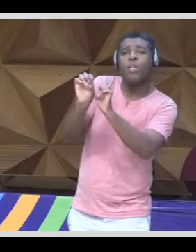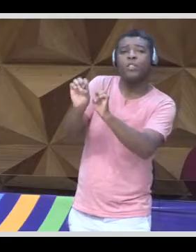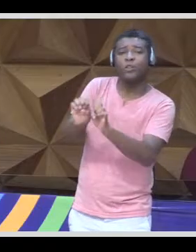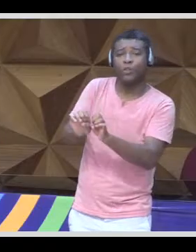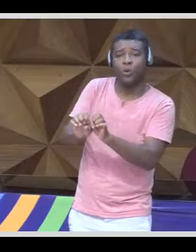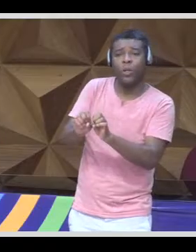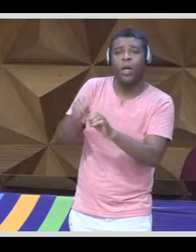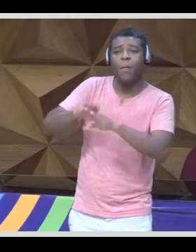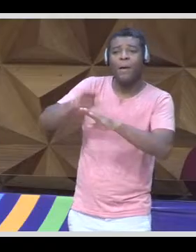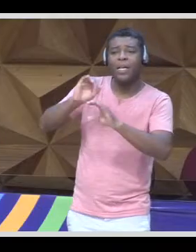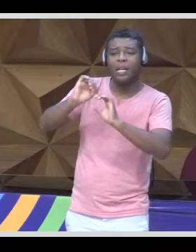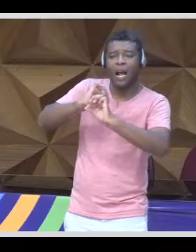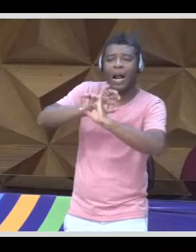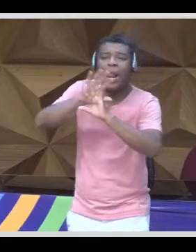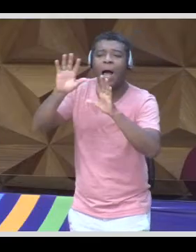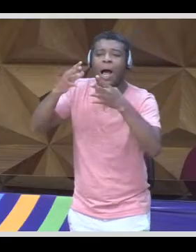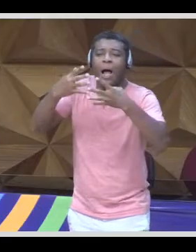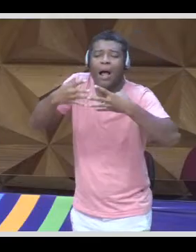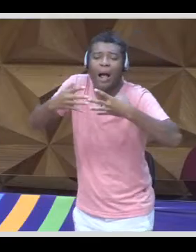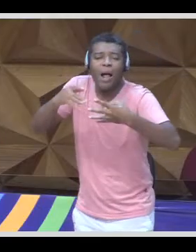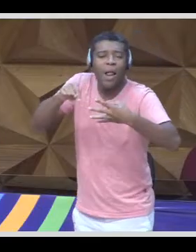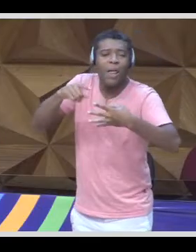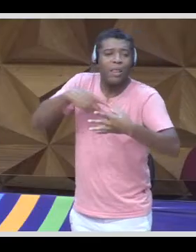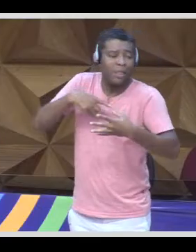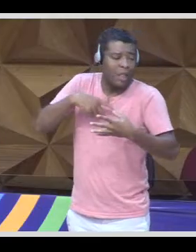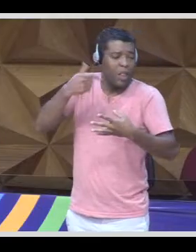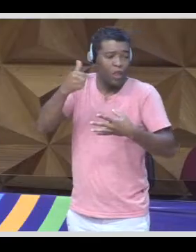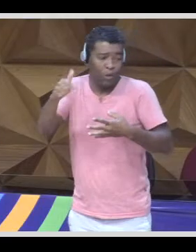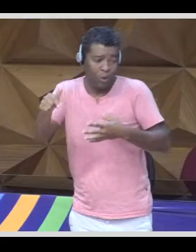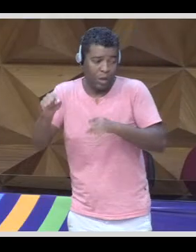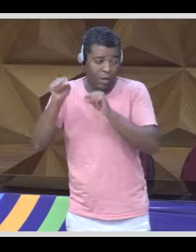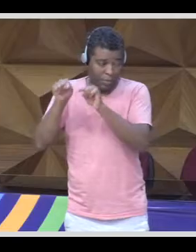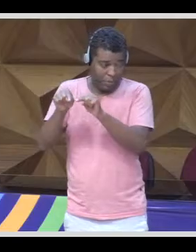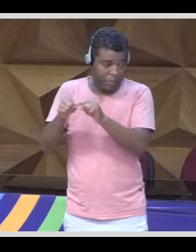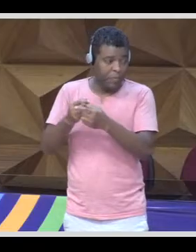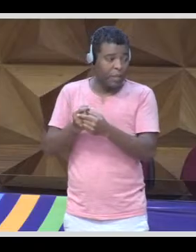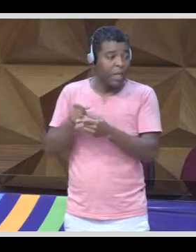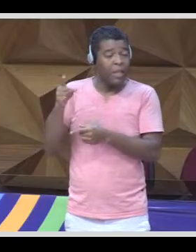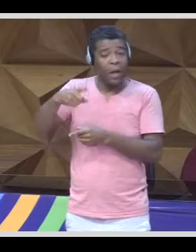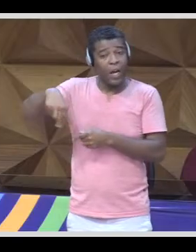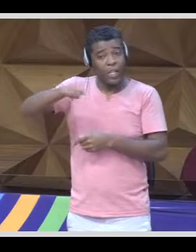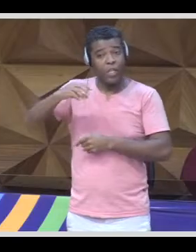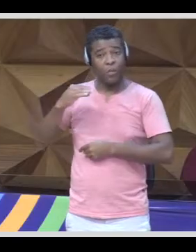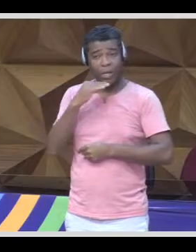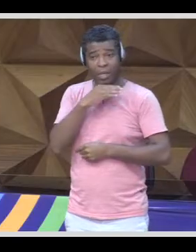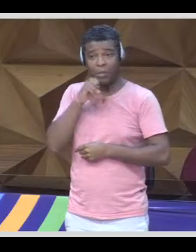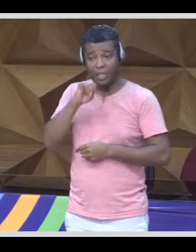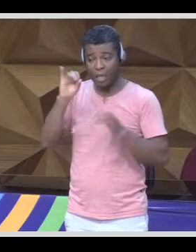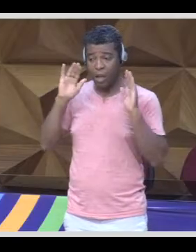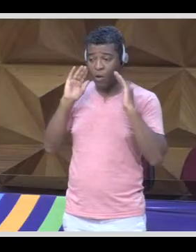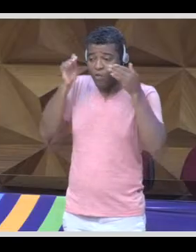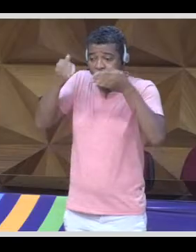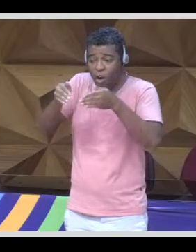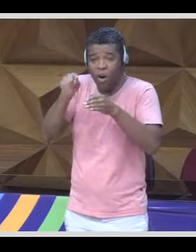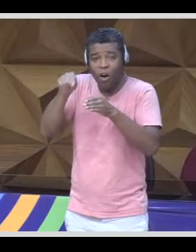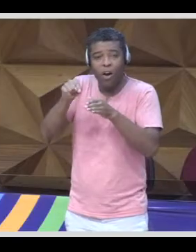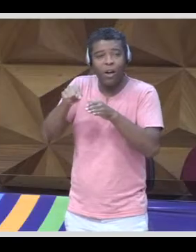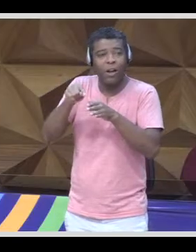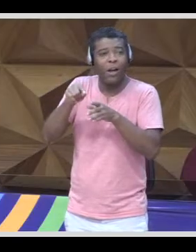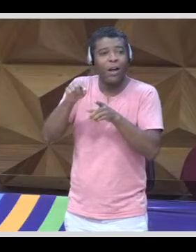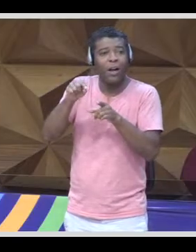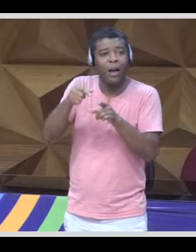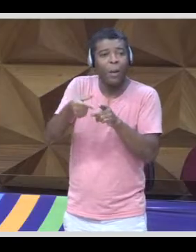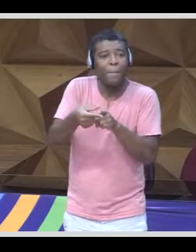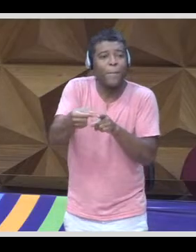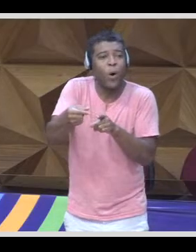great increase when we focus on those edges that most probably reflect coordination. So you see they are